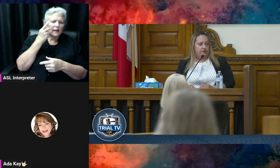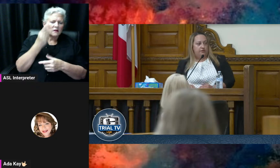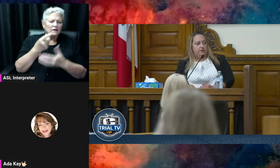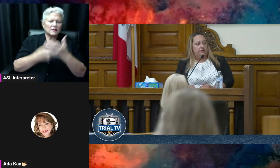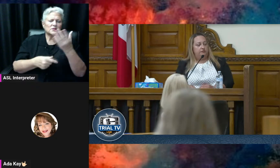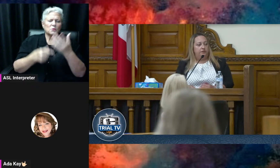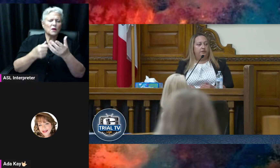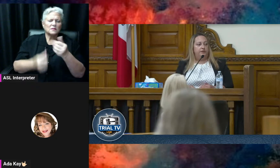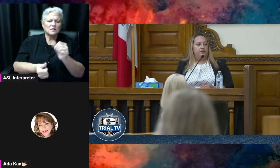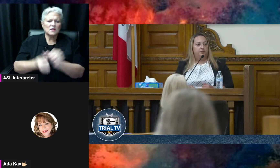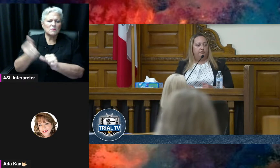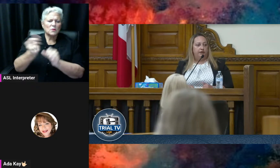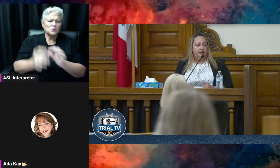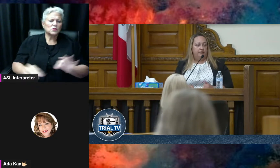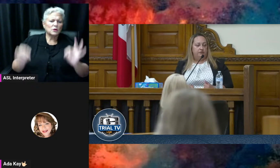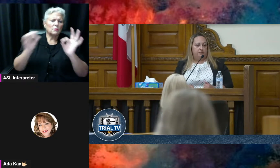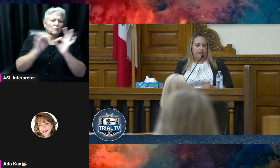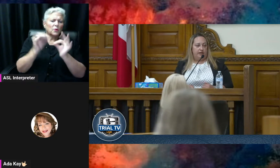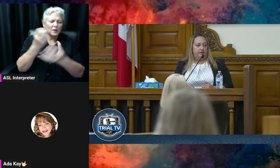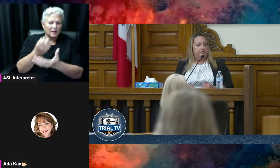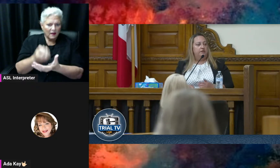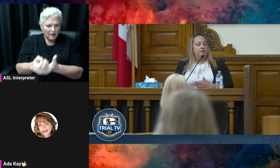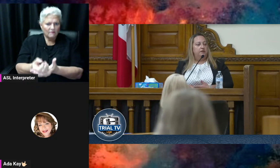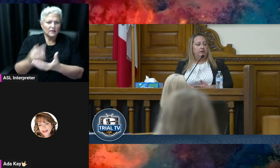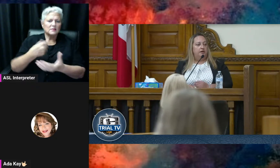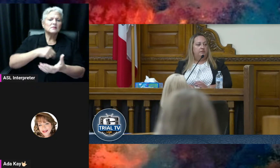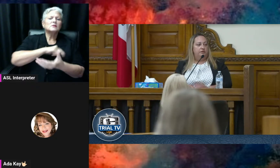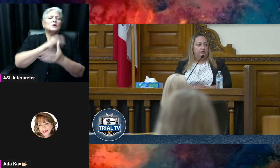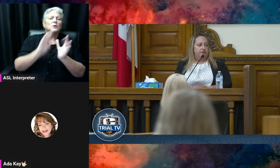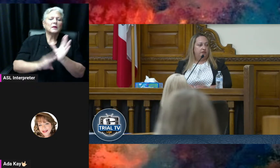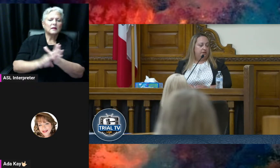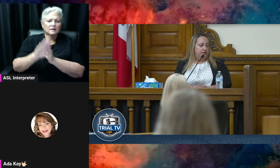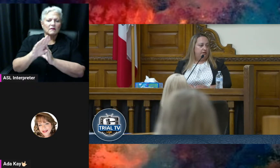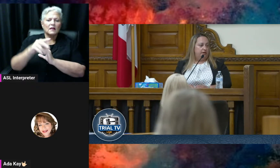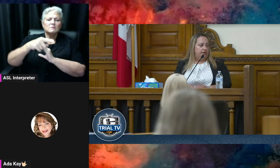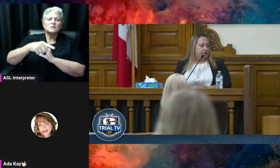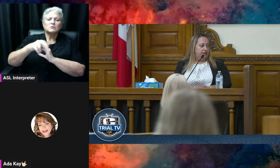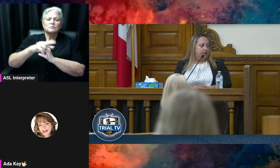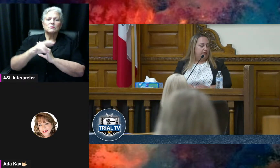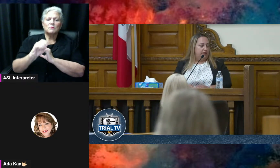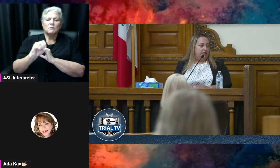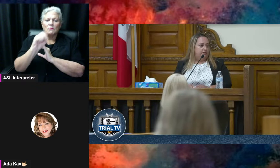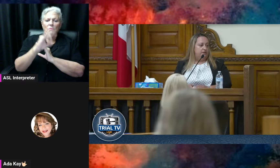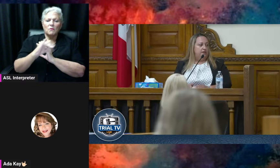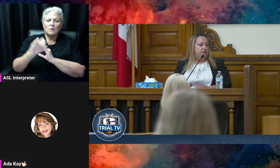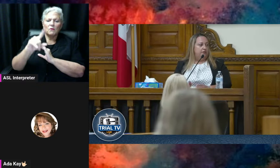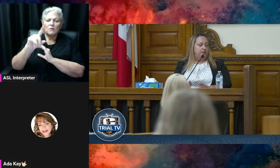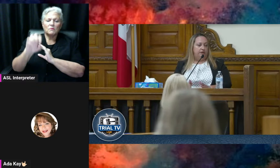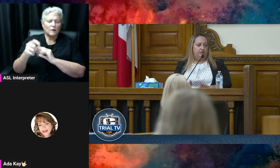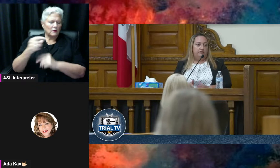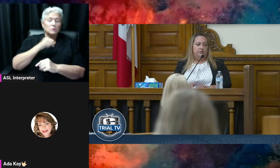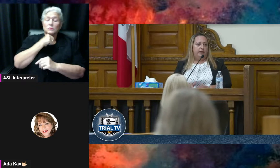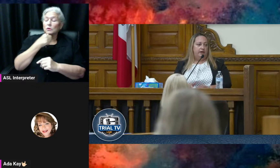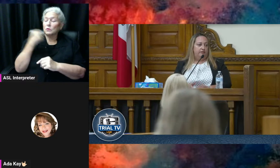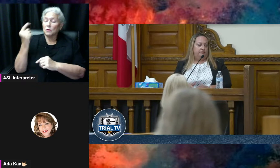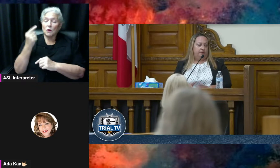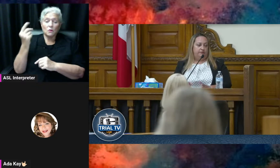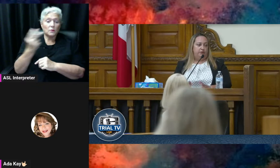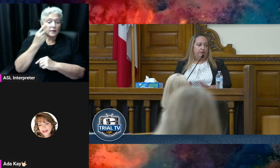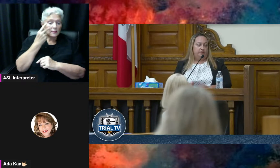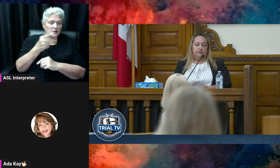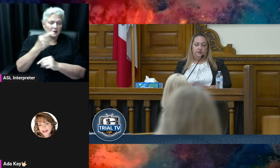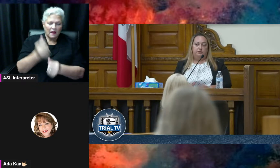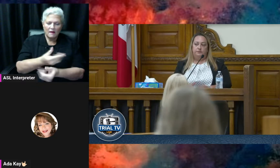evidence first. And if we develop profiles from that, don't necessarily look at everything in the case, but we can always go back